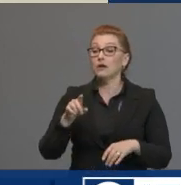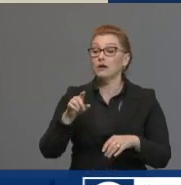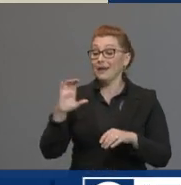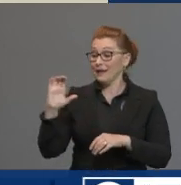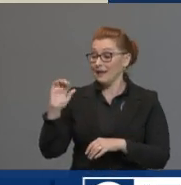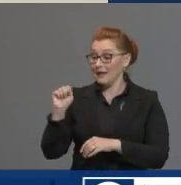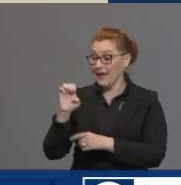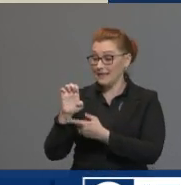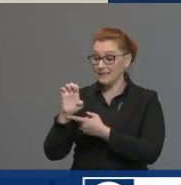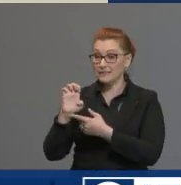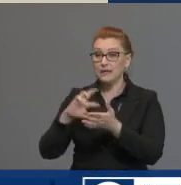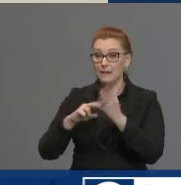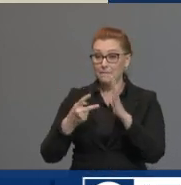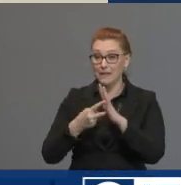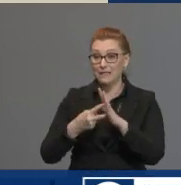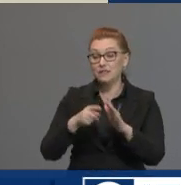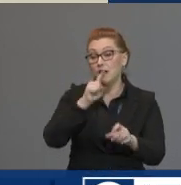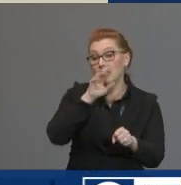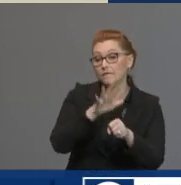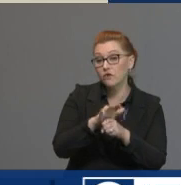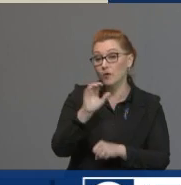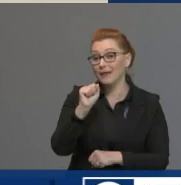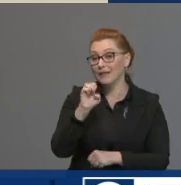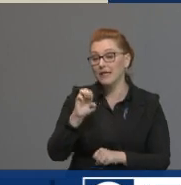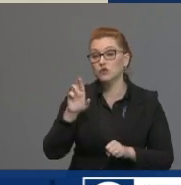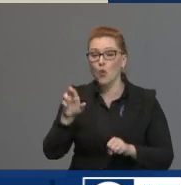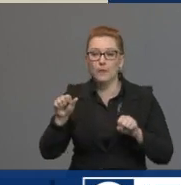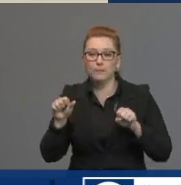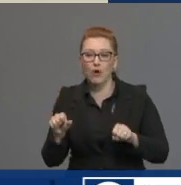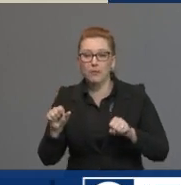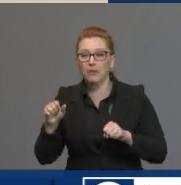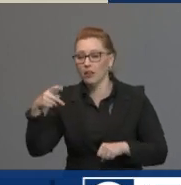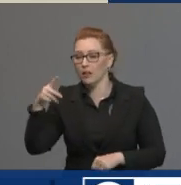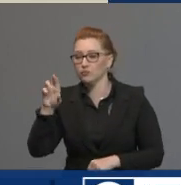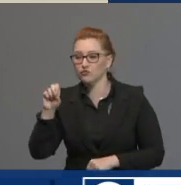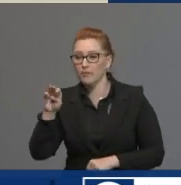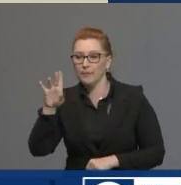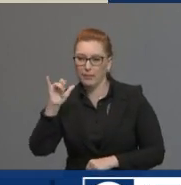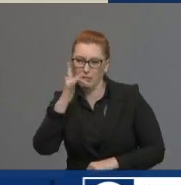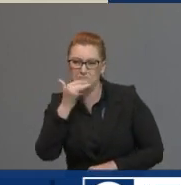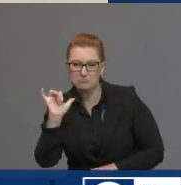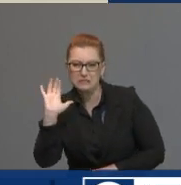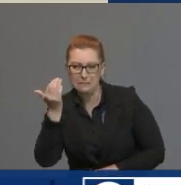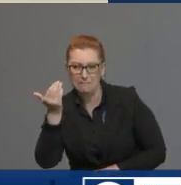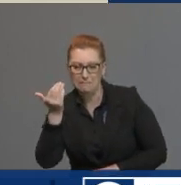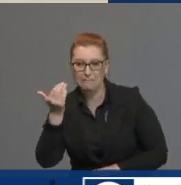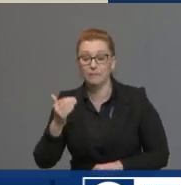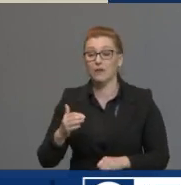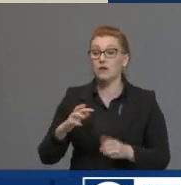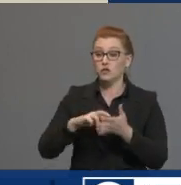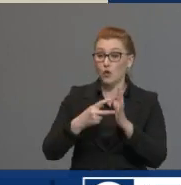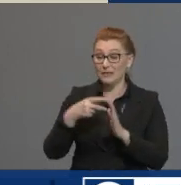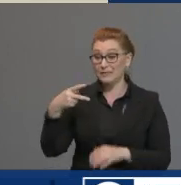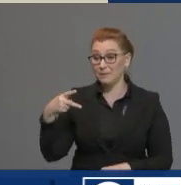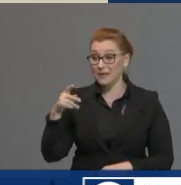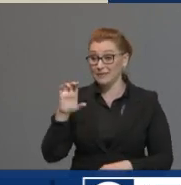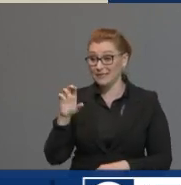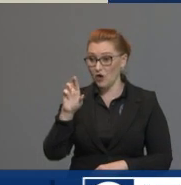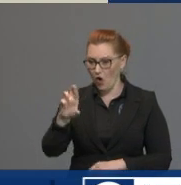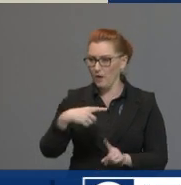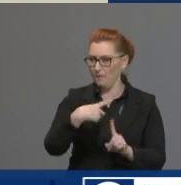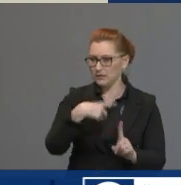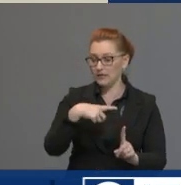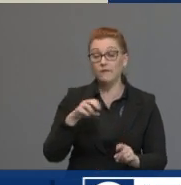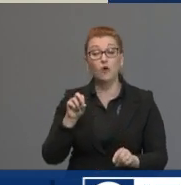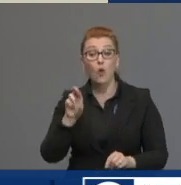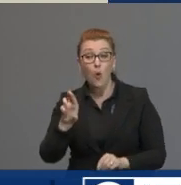confirmed case or a probable case, depending on the case definition. So that can include a PCR, which is a positive diagnostic test, or it can include